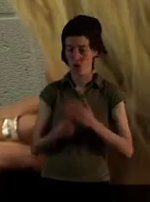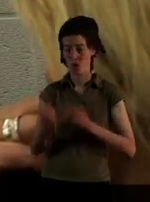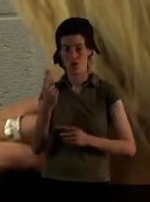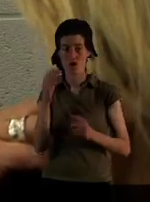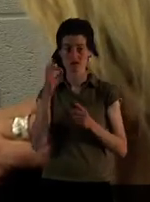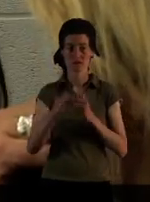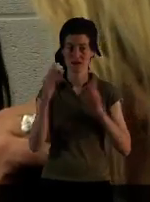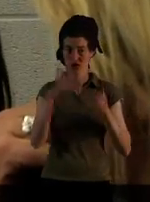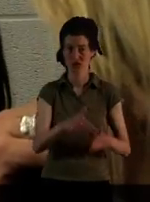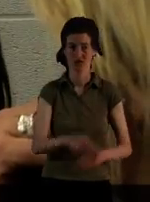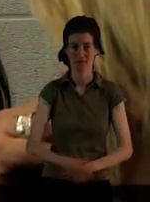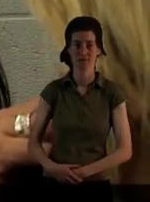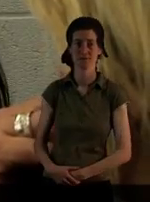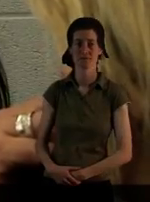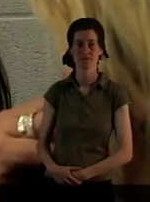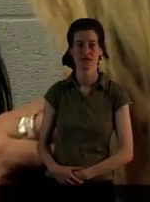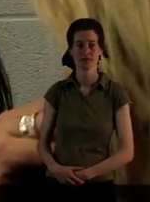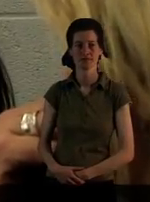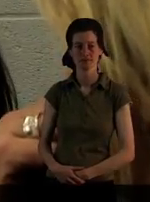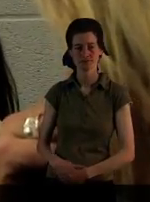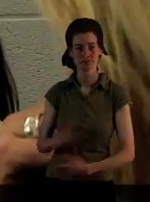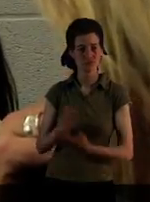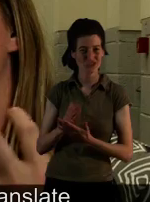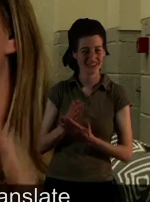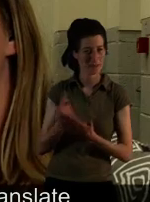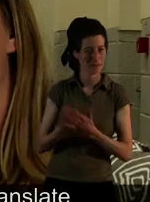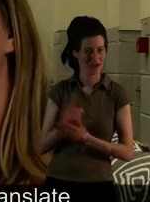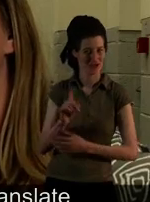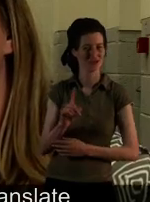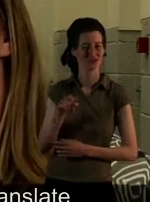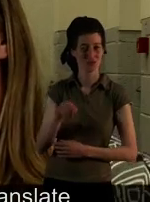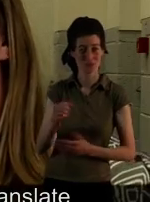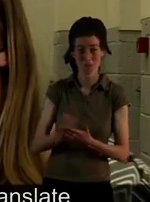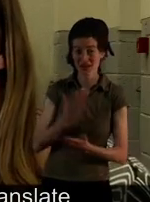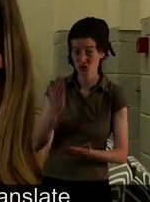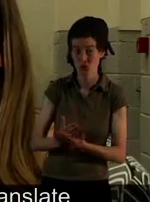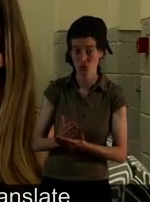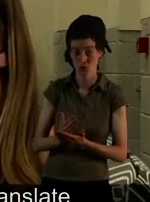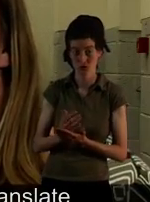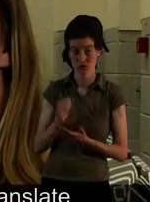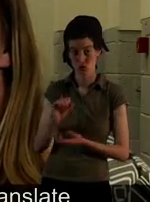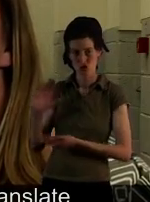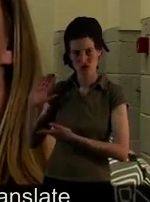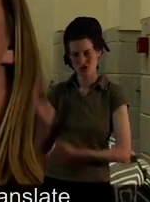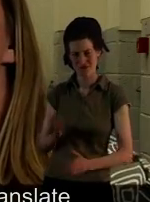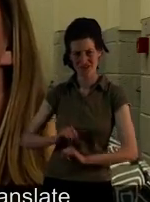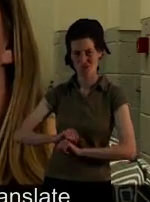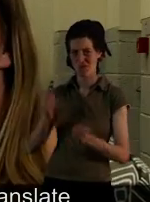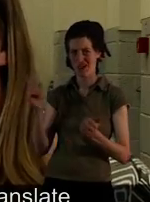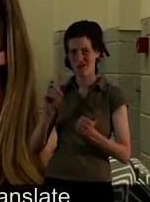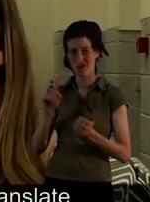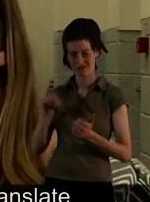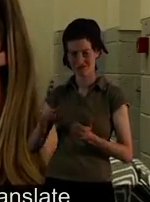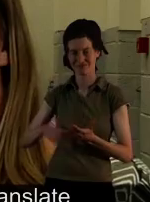we specialise in what we do in Cornwall. What it's about is making sure you translate what you're doing